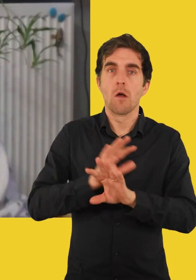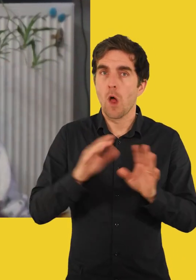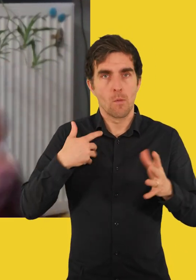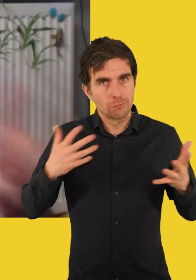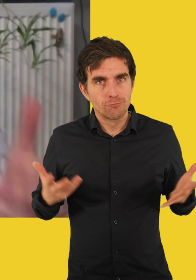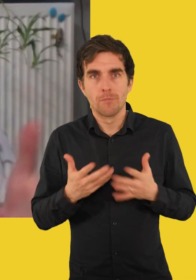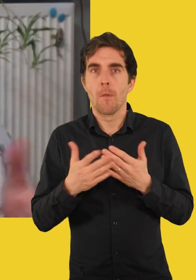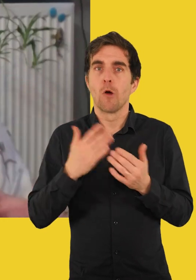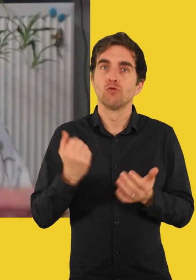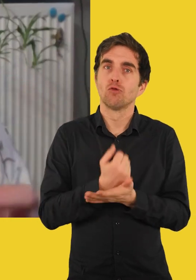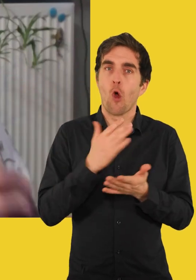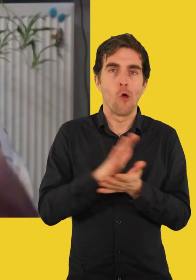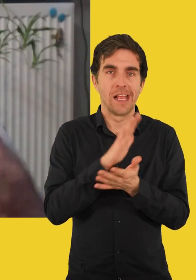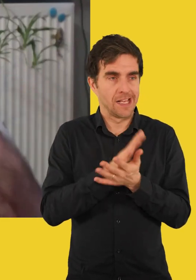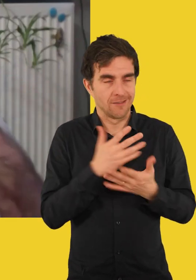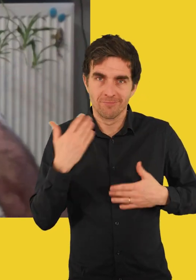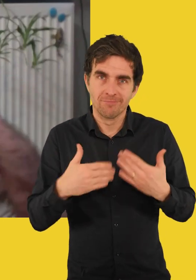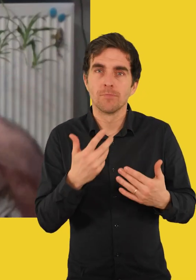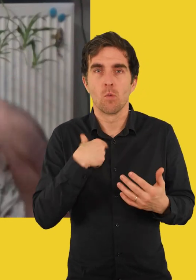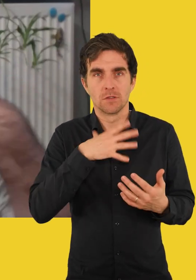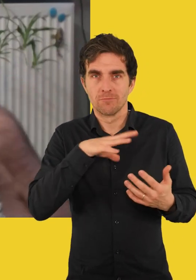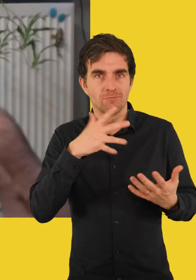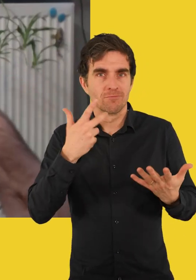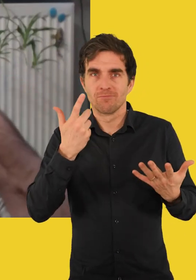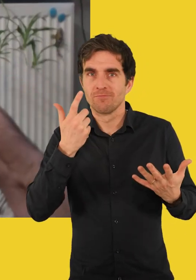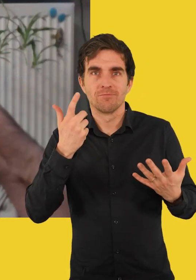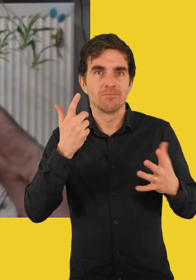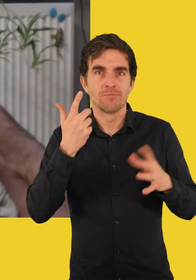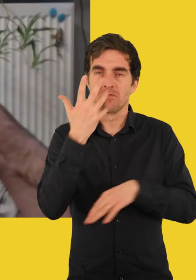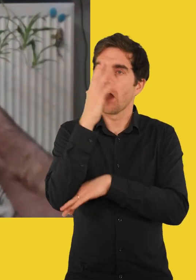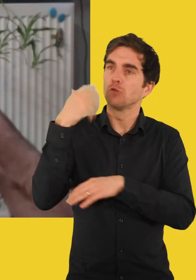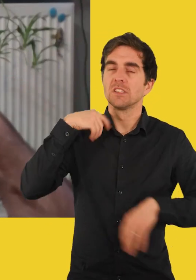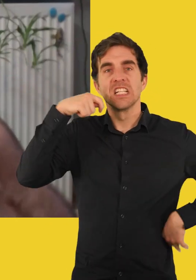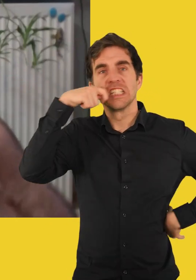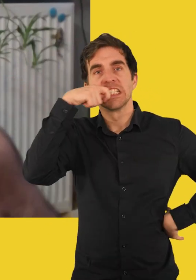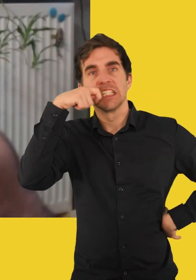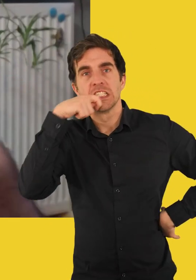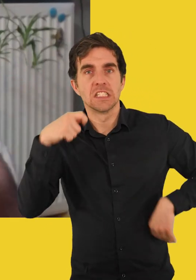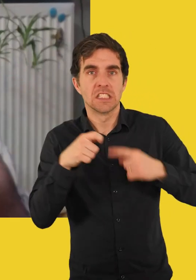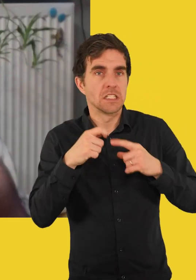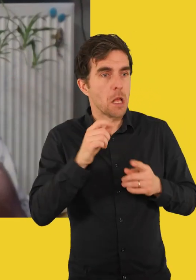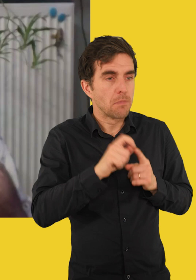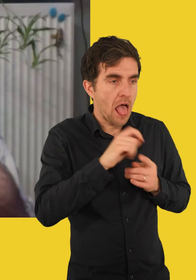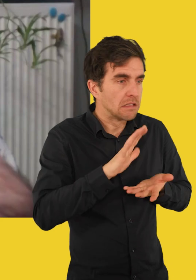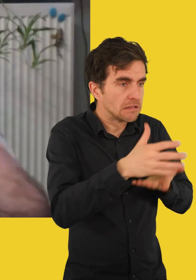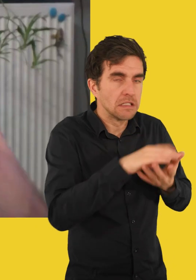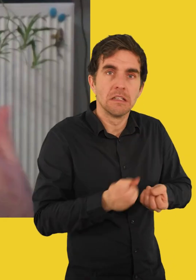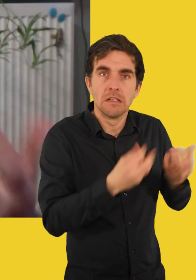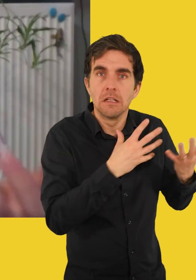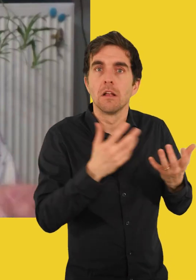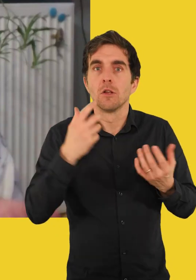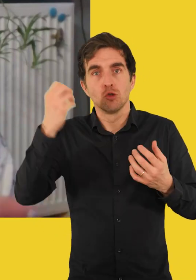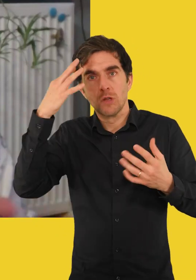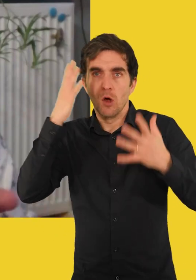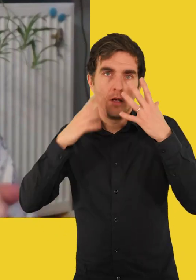commitment to care, micro and macro, to brush my teeth, reforest my hillsides and gather plastics from my beach. I'm going to shower and